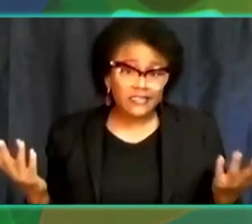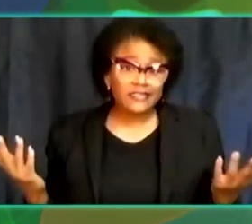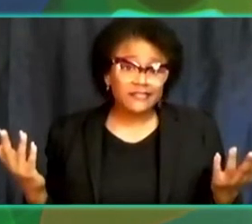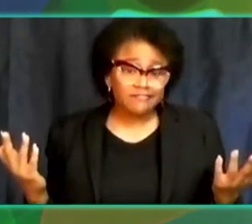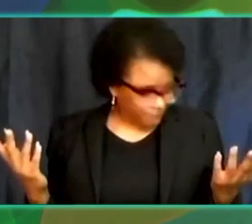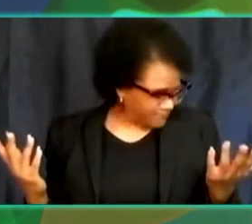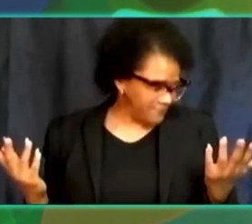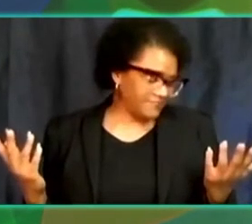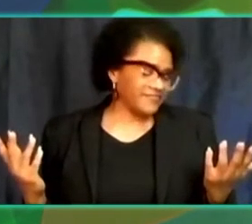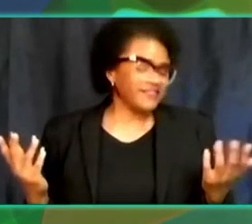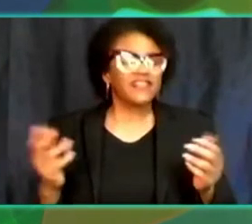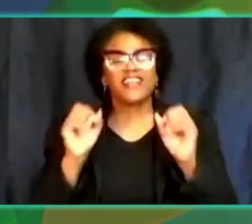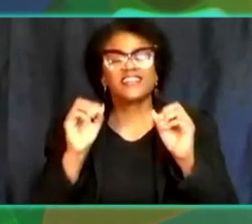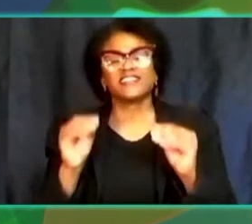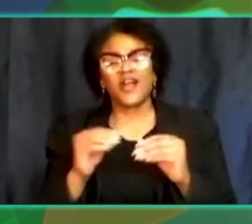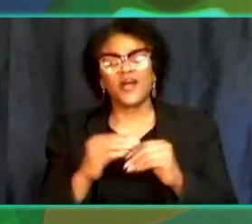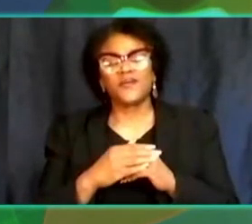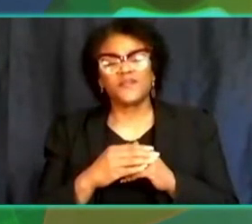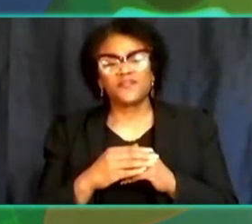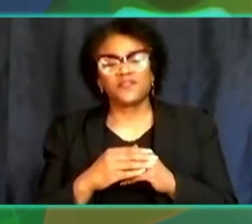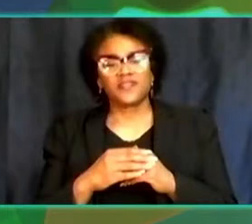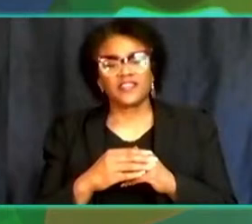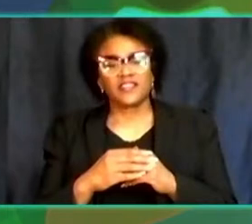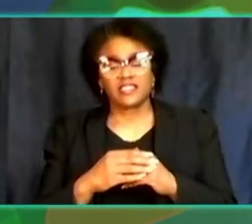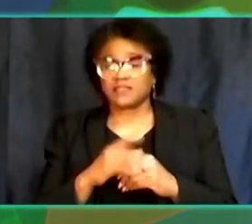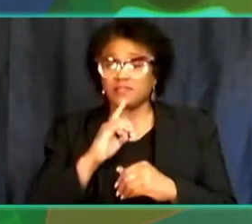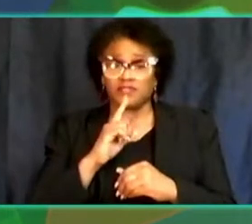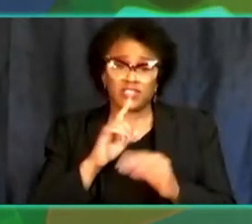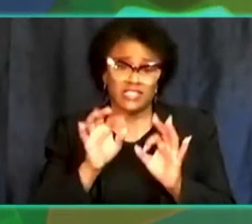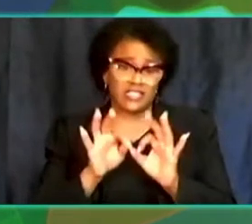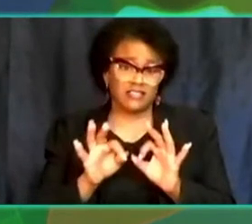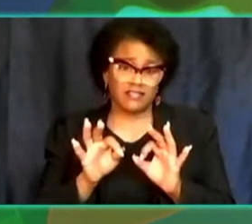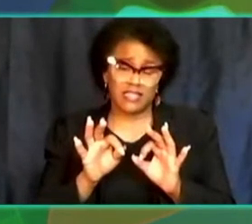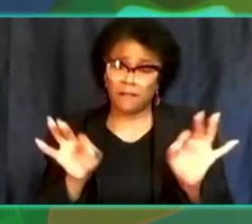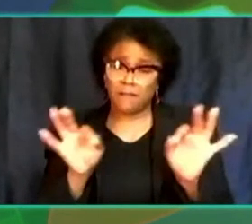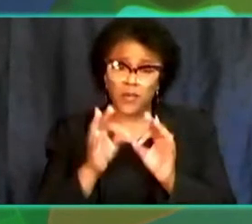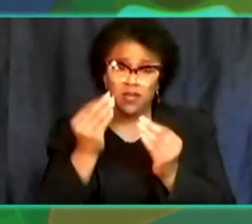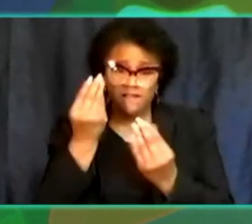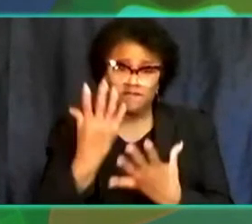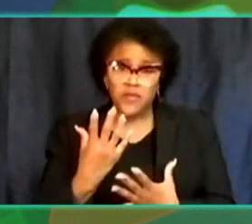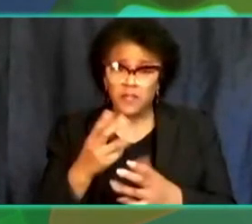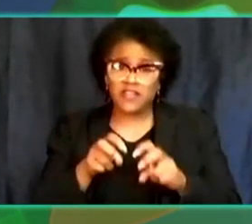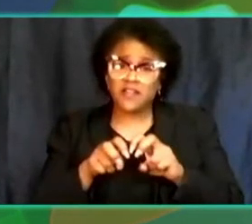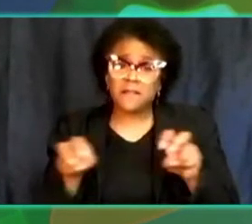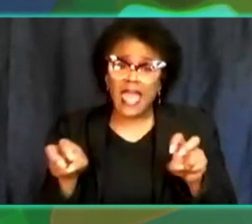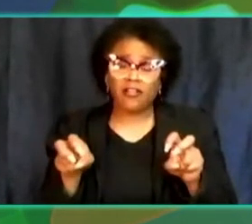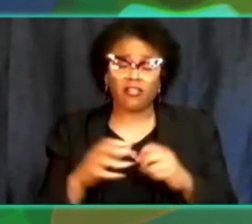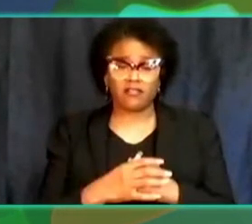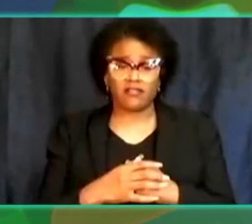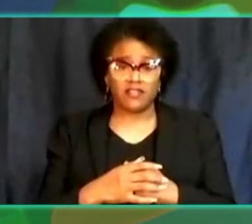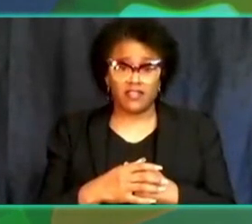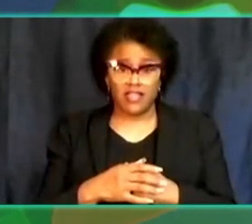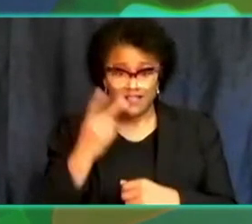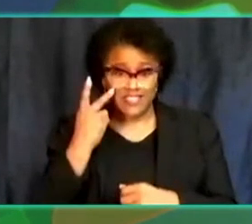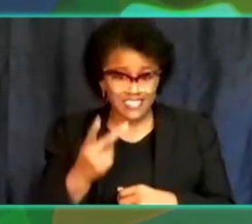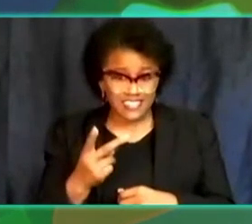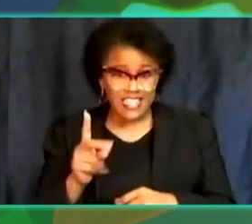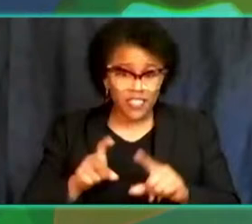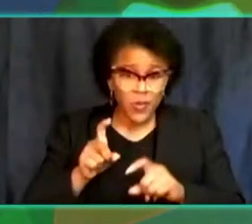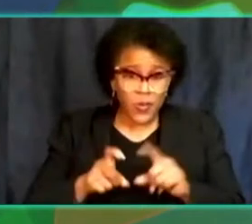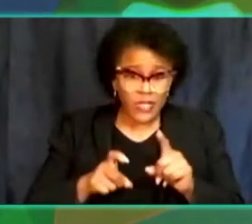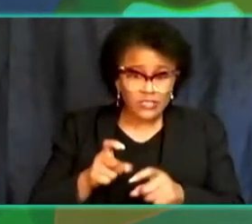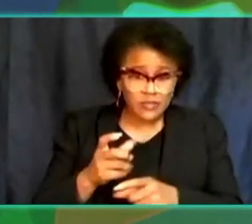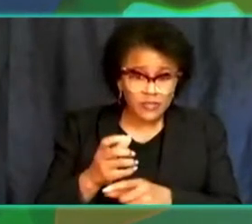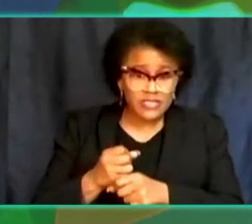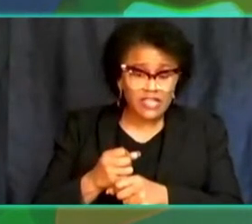This has been a very informative panel, and based on the questions we've been receiving, I